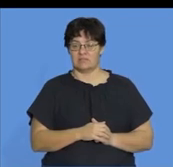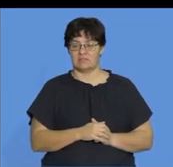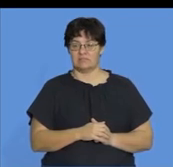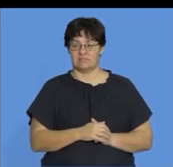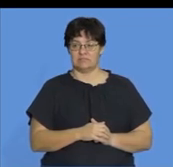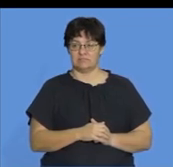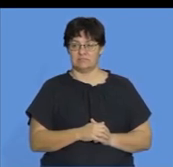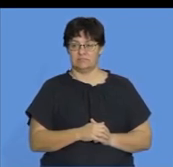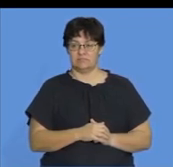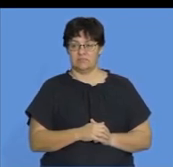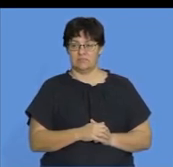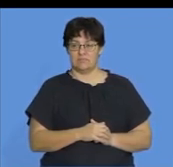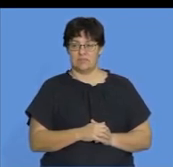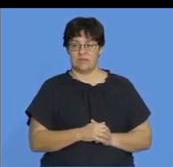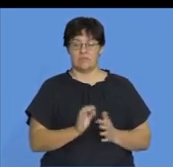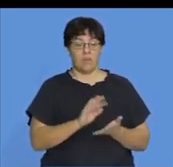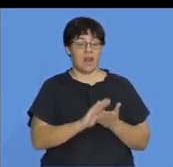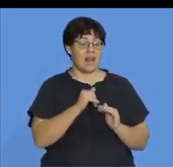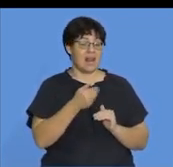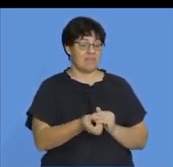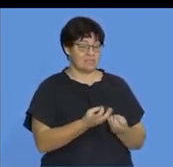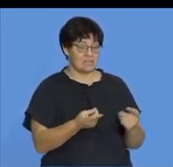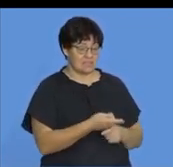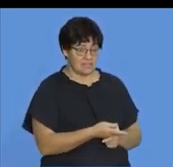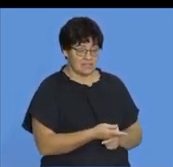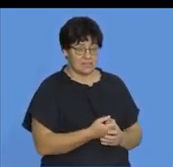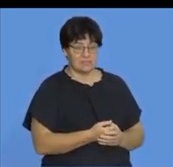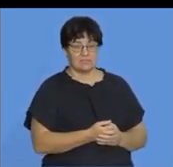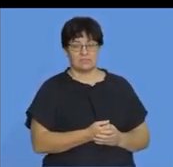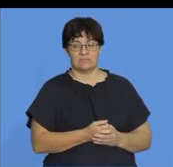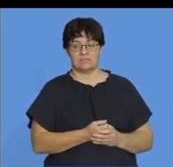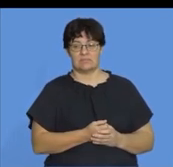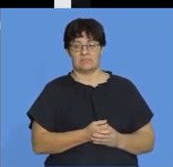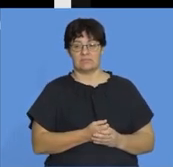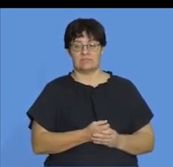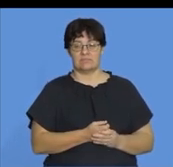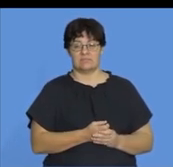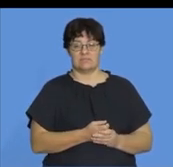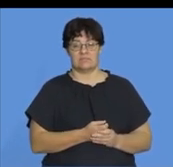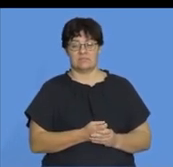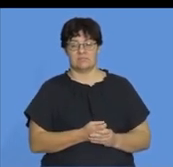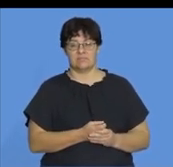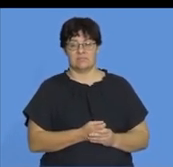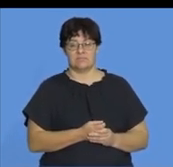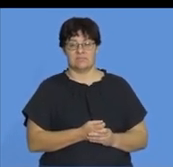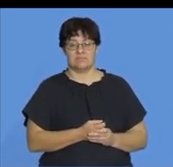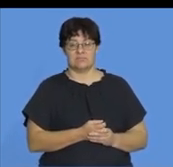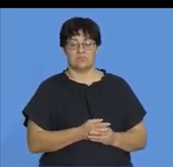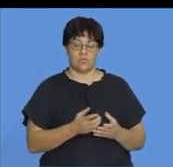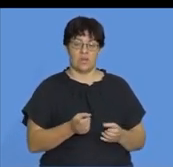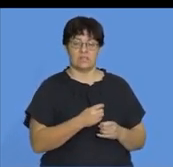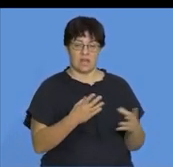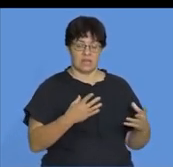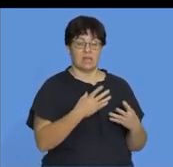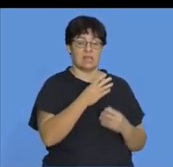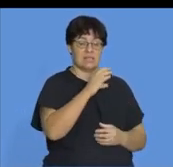So 0.65 moles. So how many moles are there? We can quickly verify that and say,